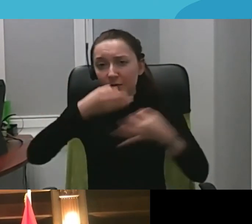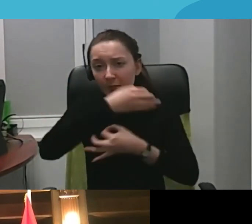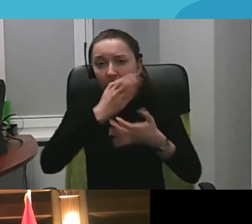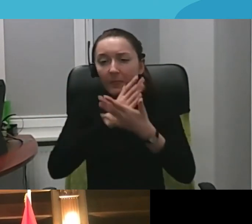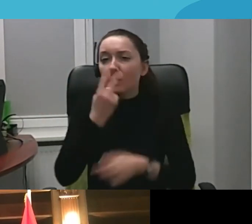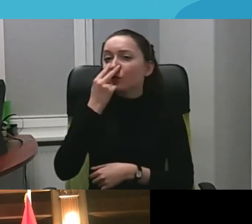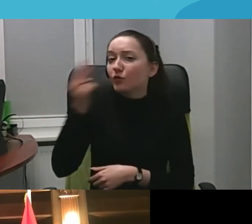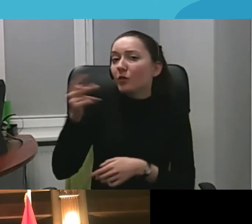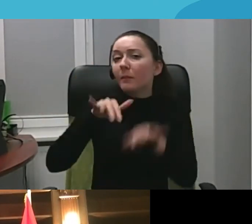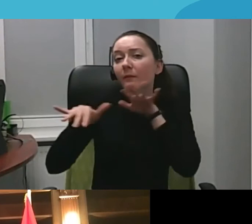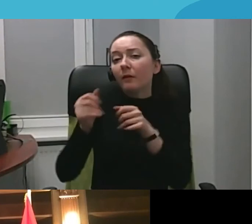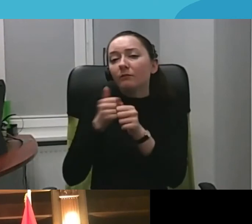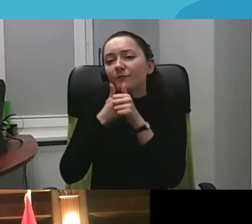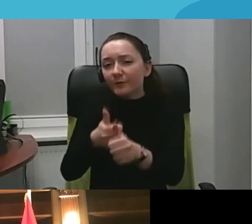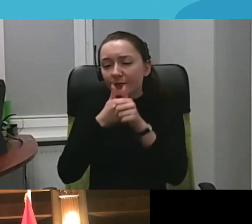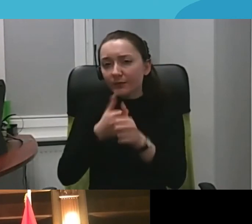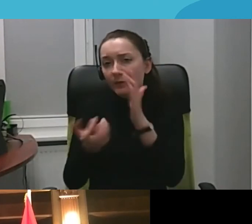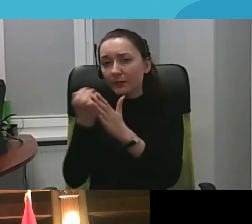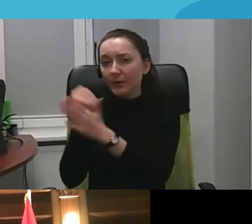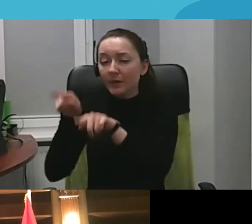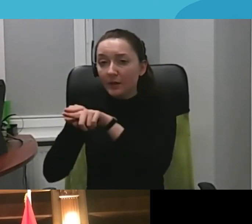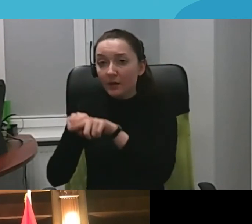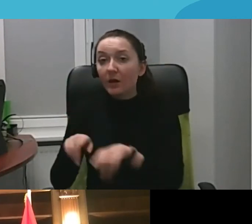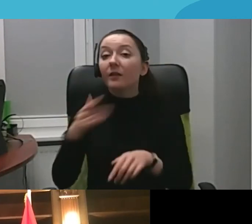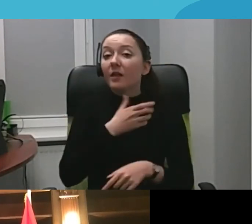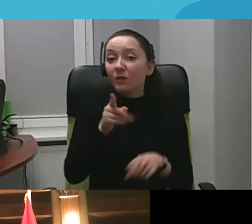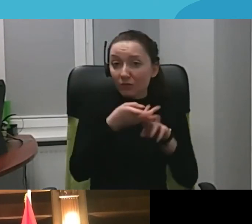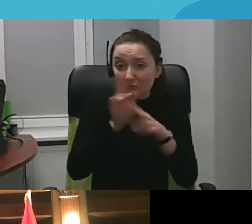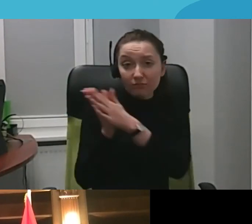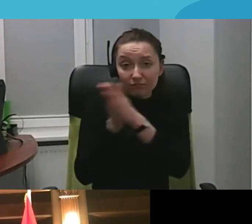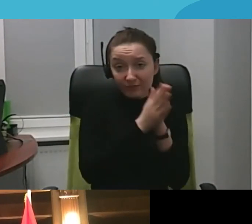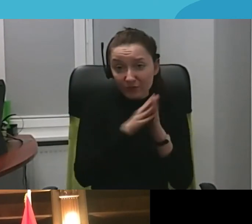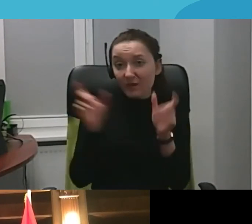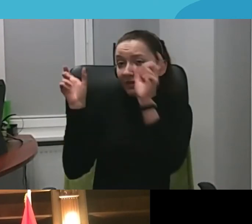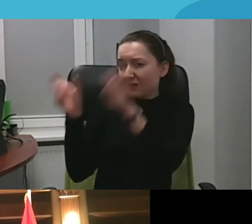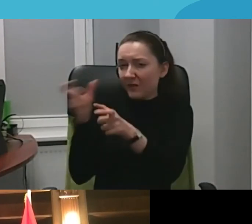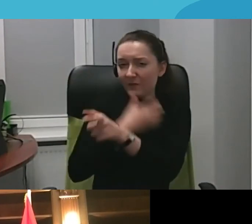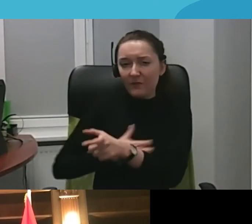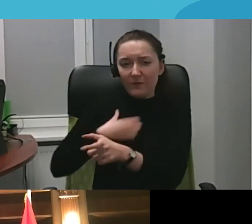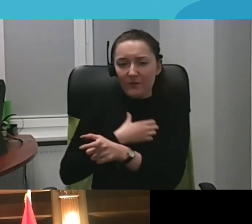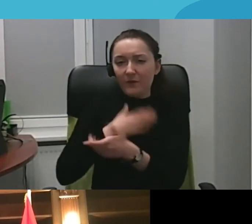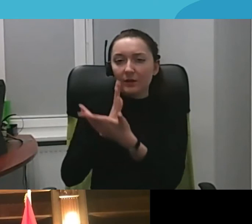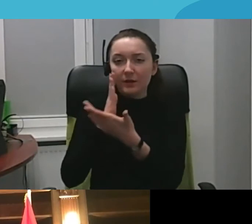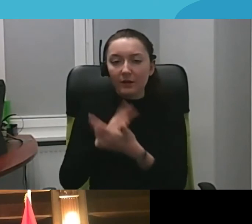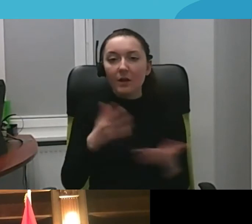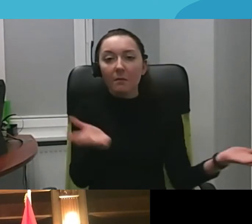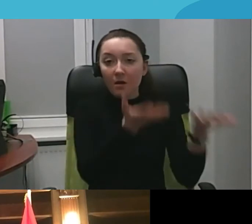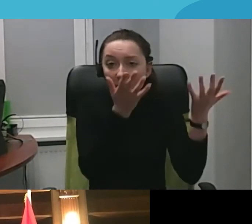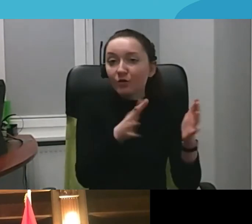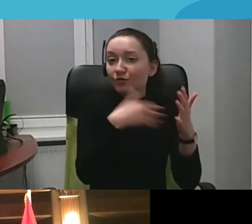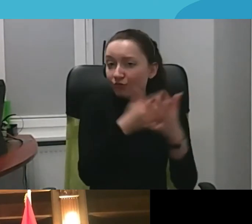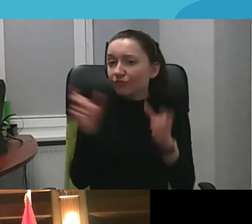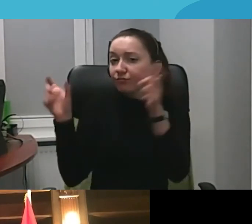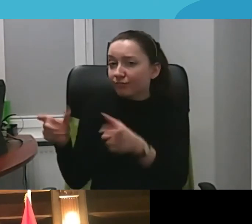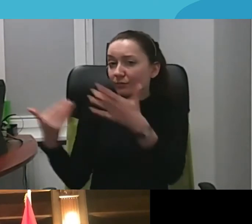as well that sanctions obviously are important and are being called for. And I know that there are some who are looking at the sanctions